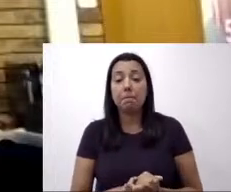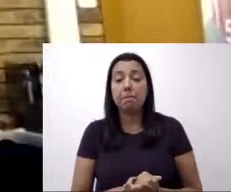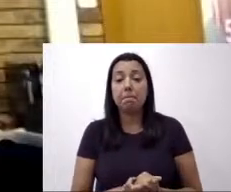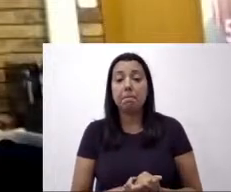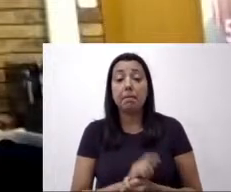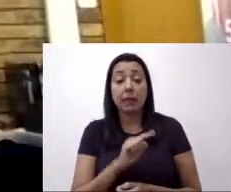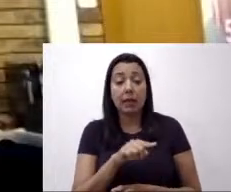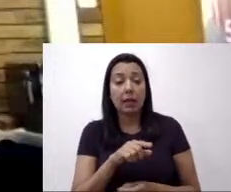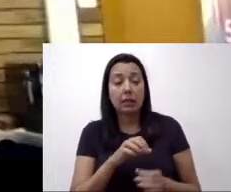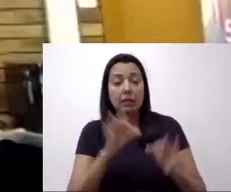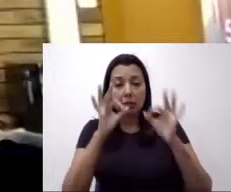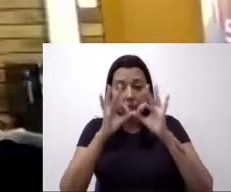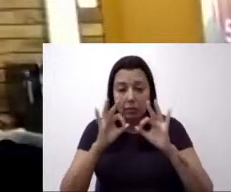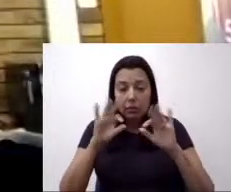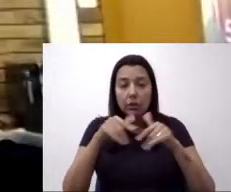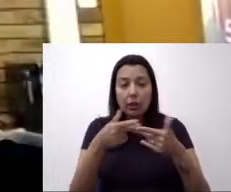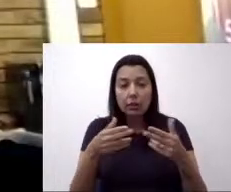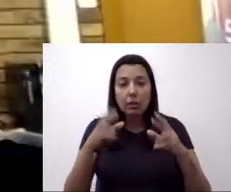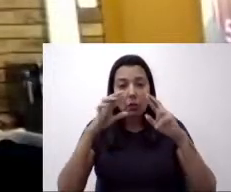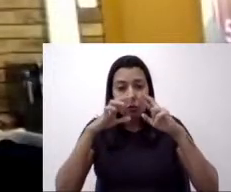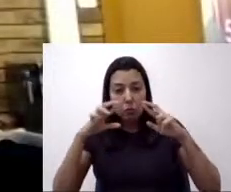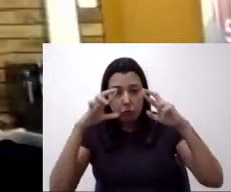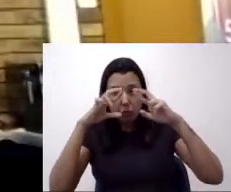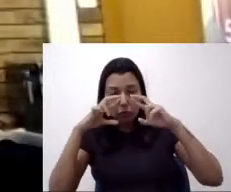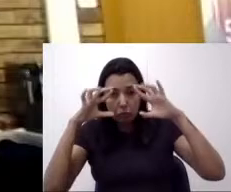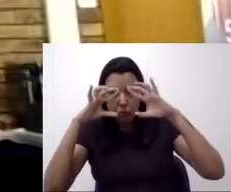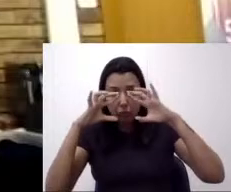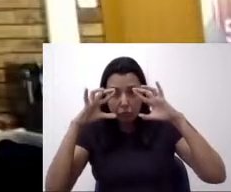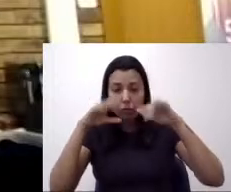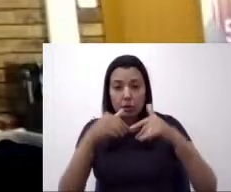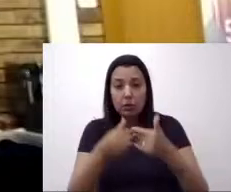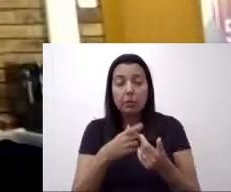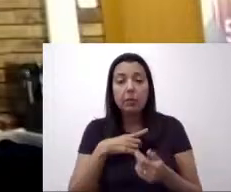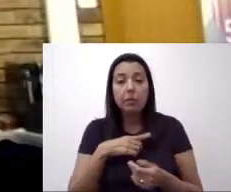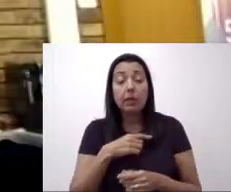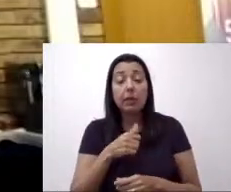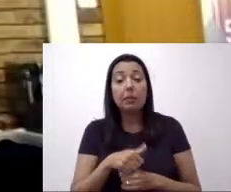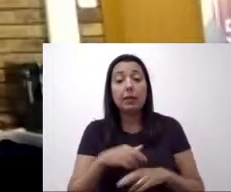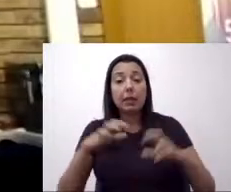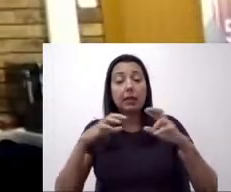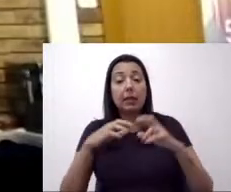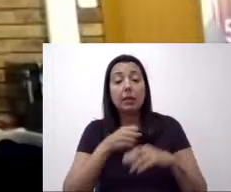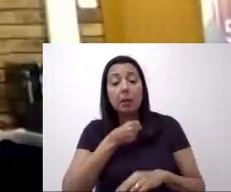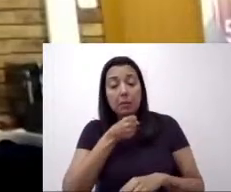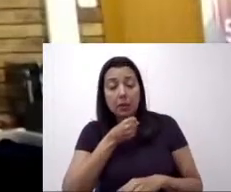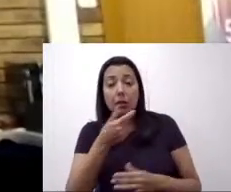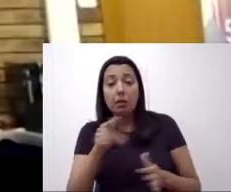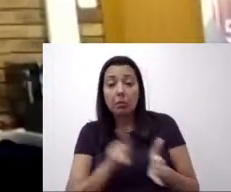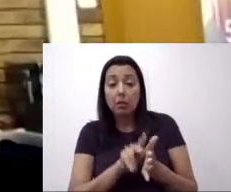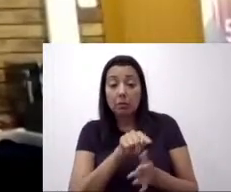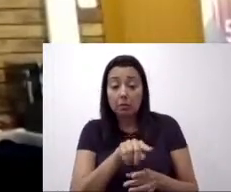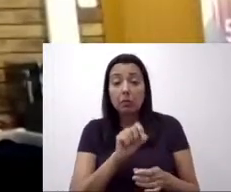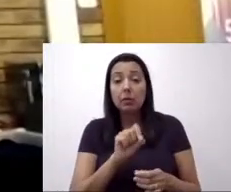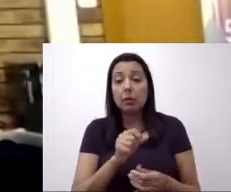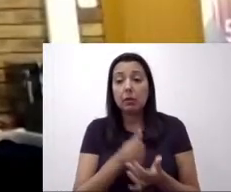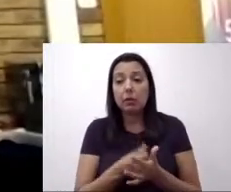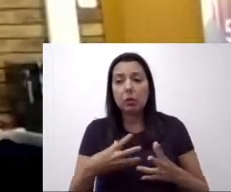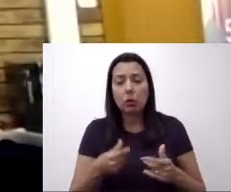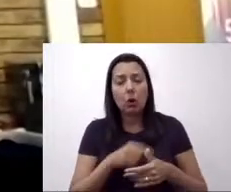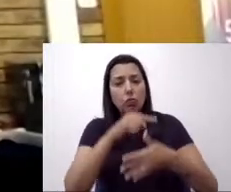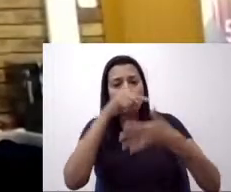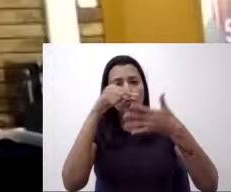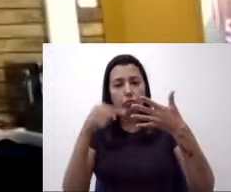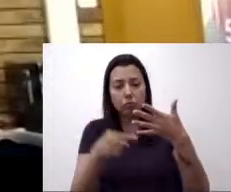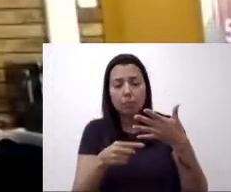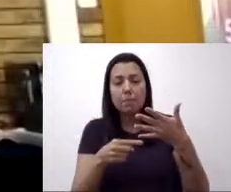investigation and to interview, in my case, all the level. I mean, in the bureaucracy, but